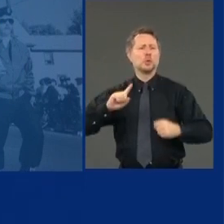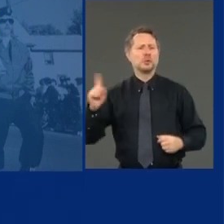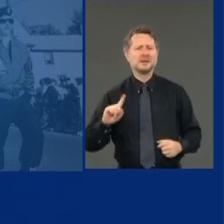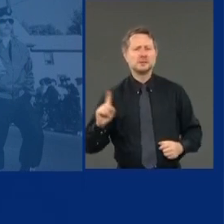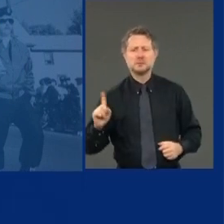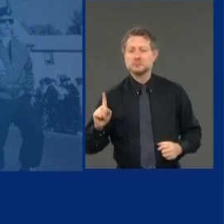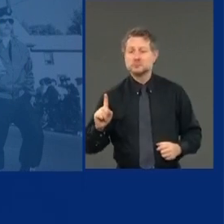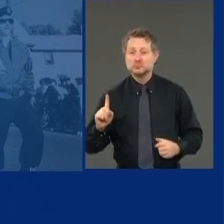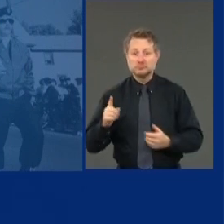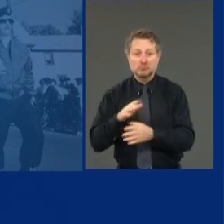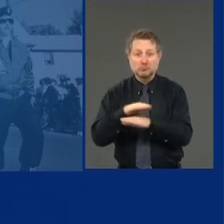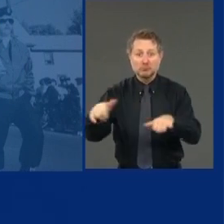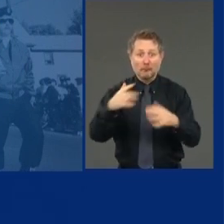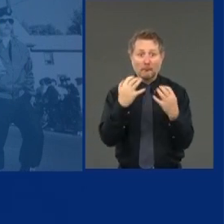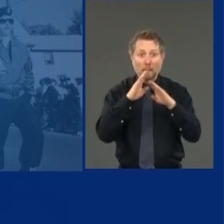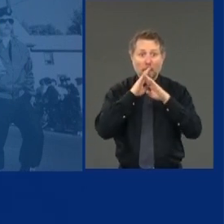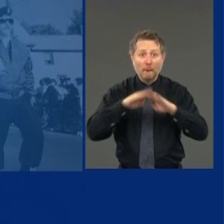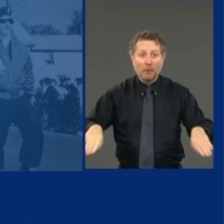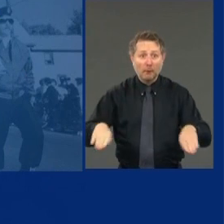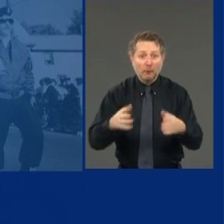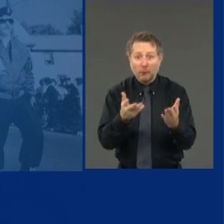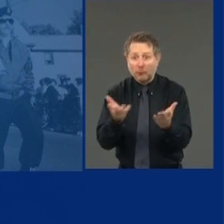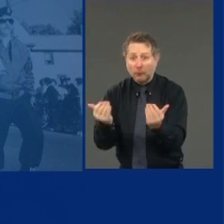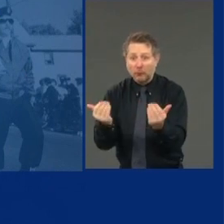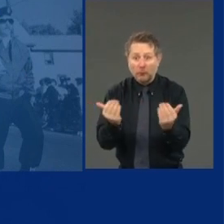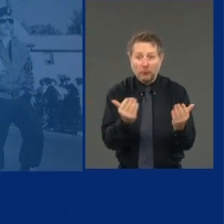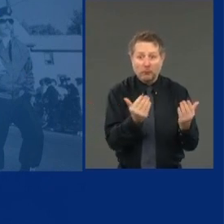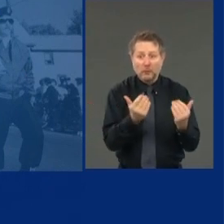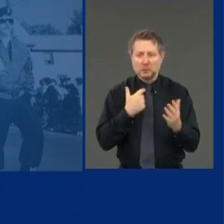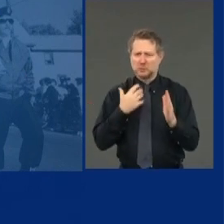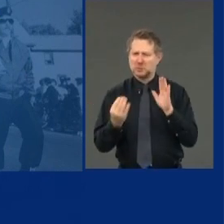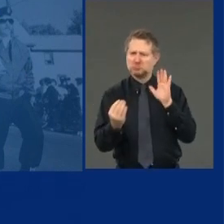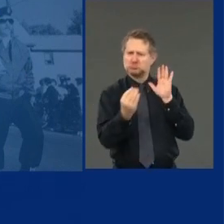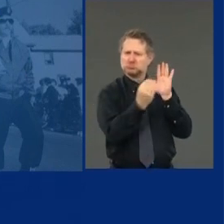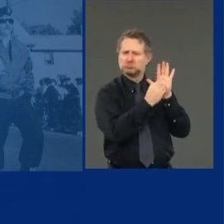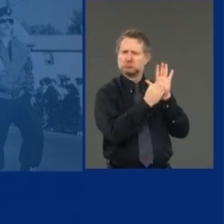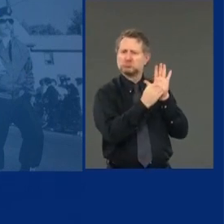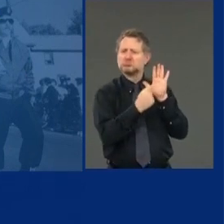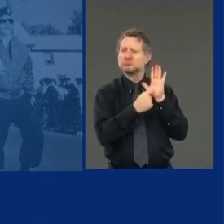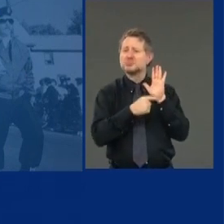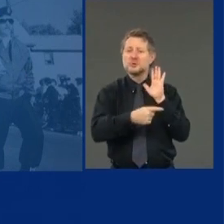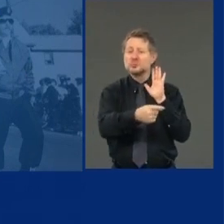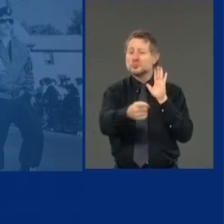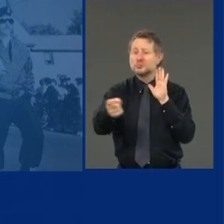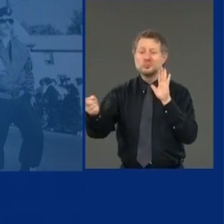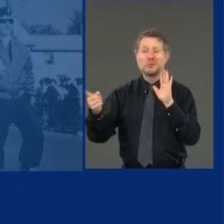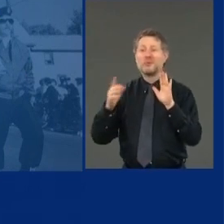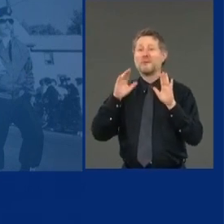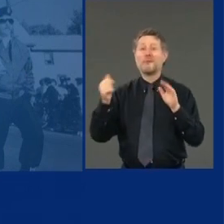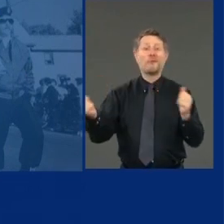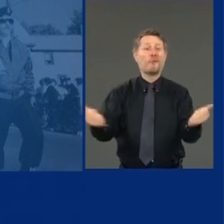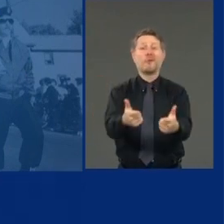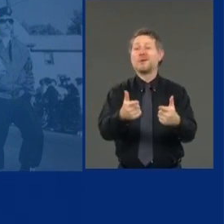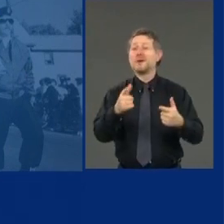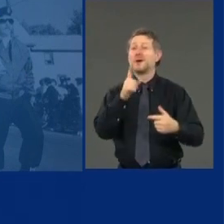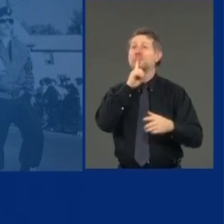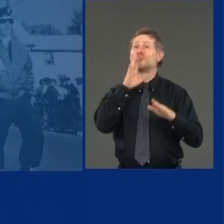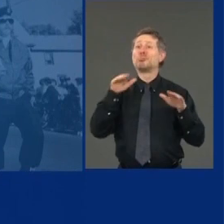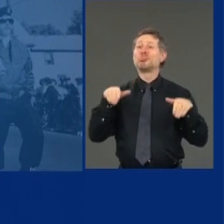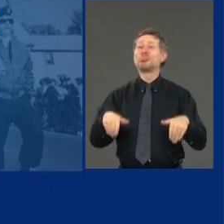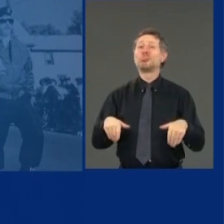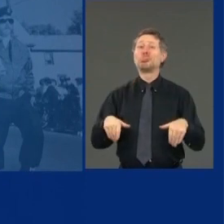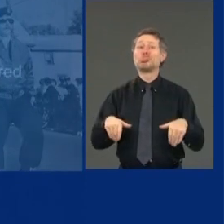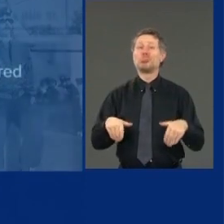No answer. No answer. Let the record show there is not a single submission from the